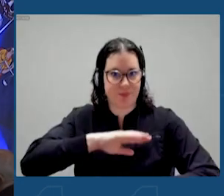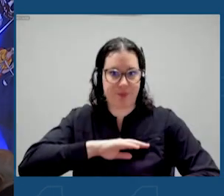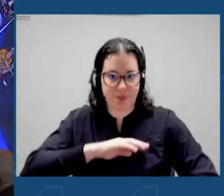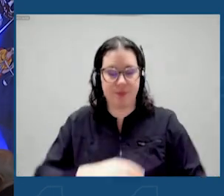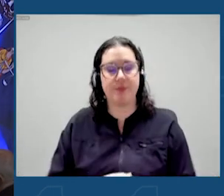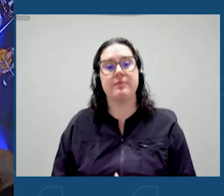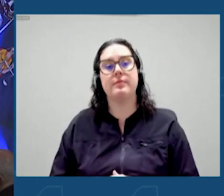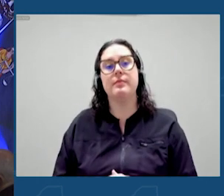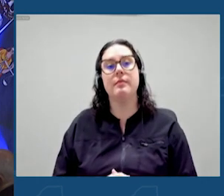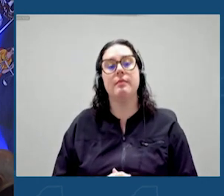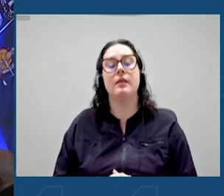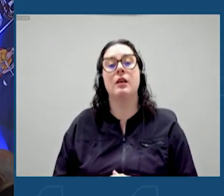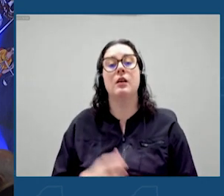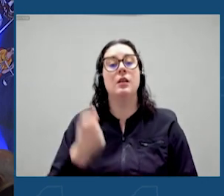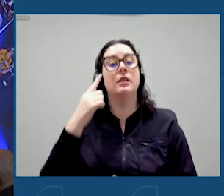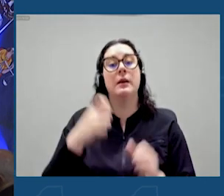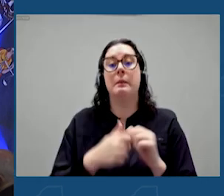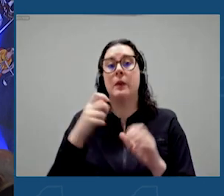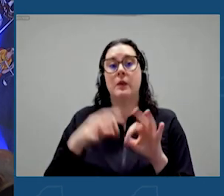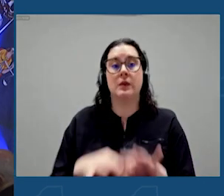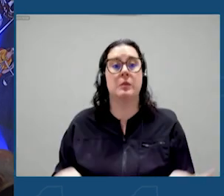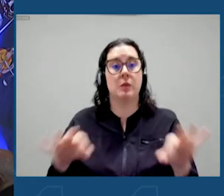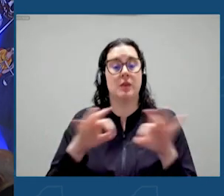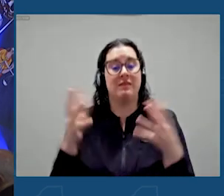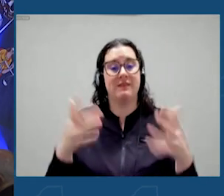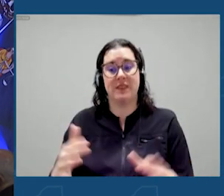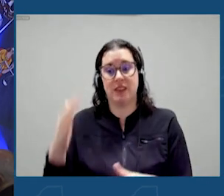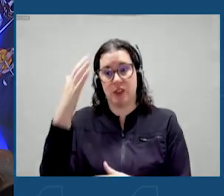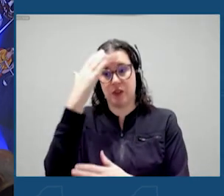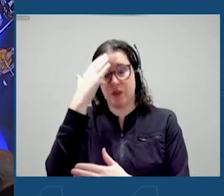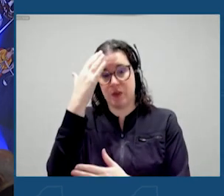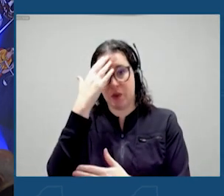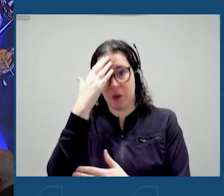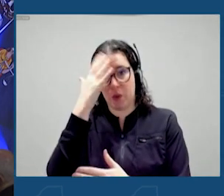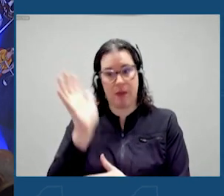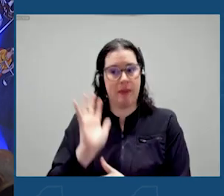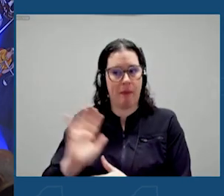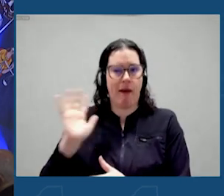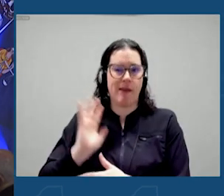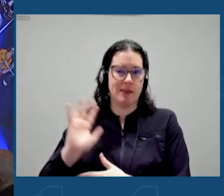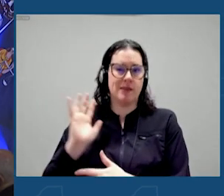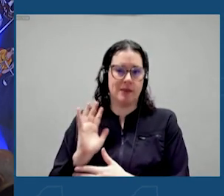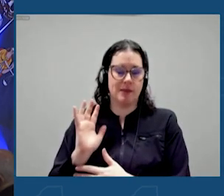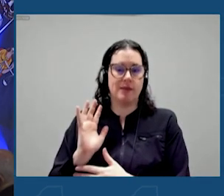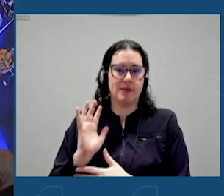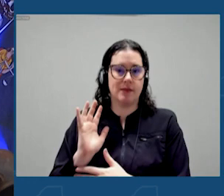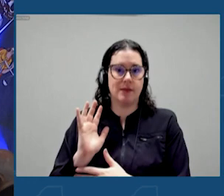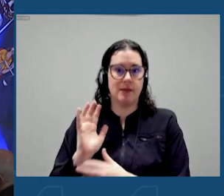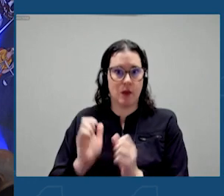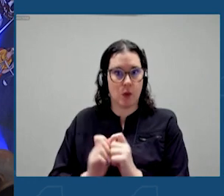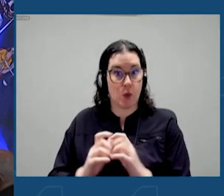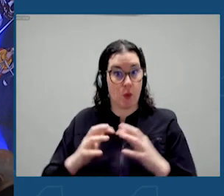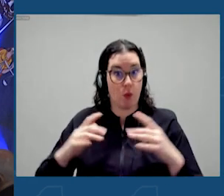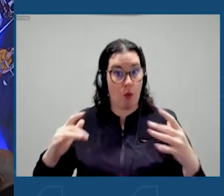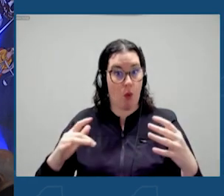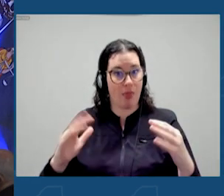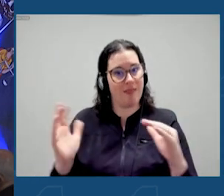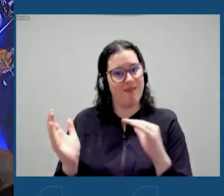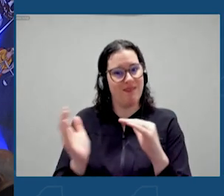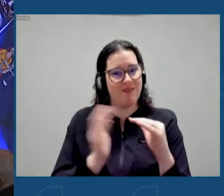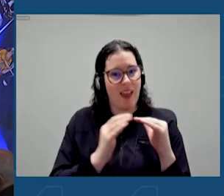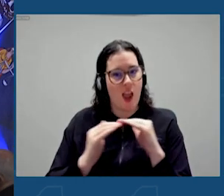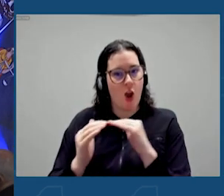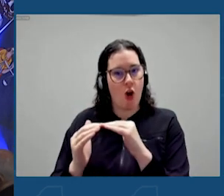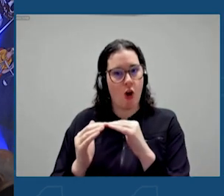most importantly, we all know that sometime in the past that growth has not been fair or